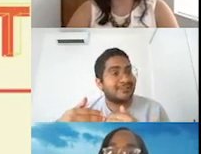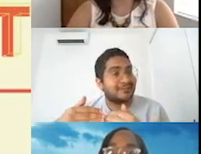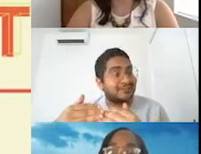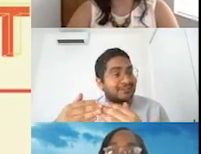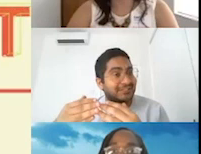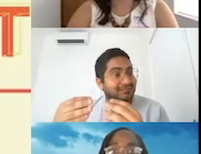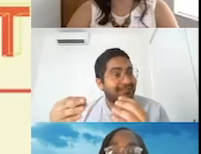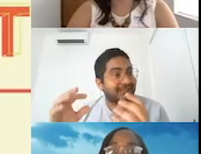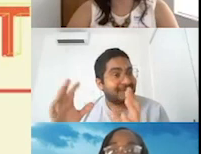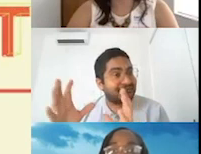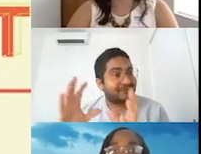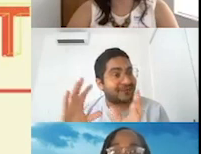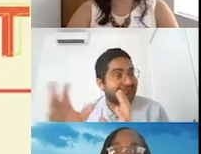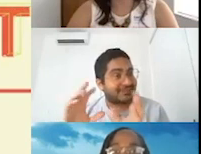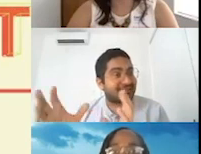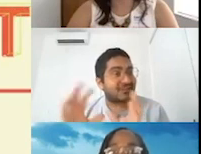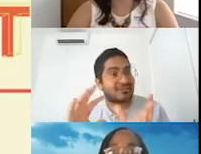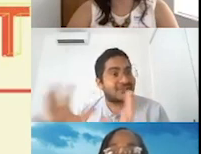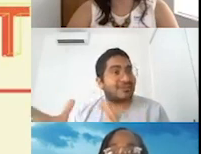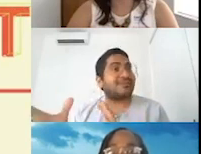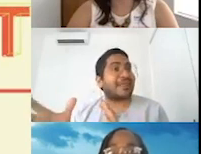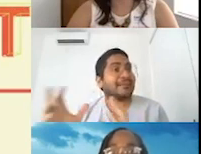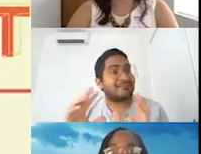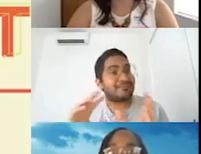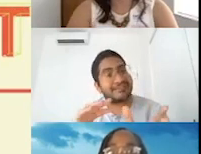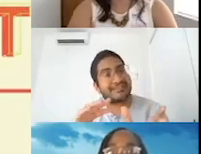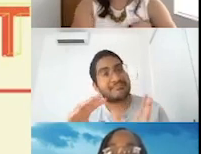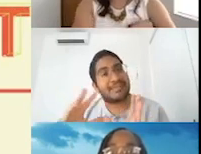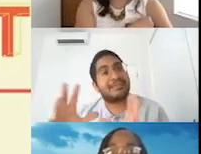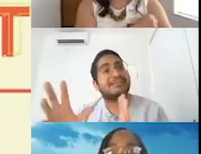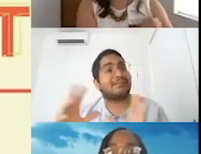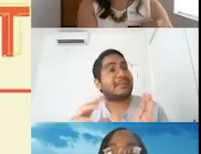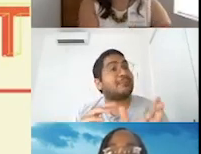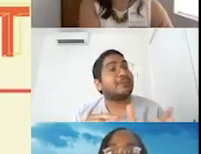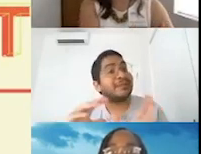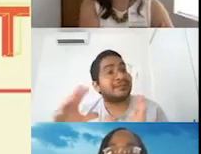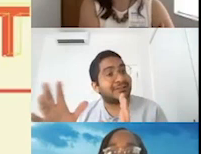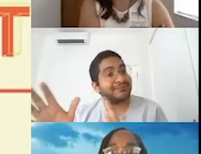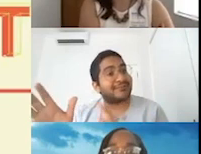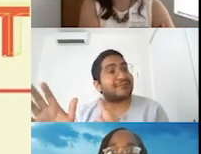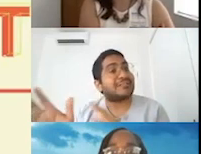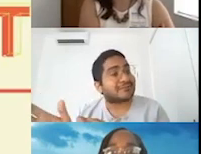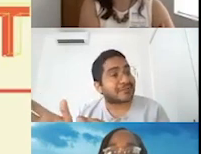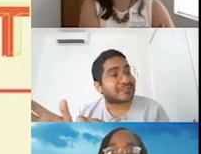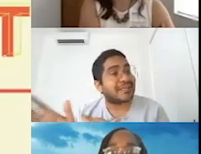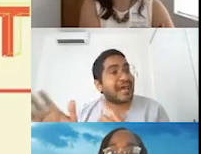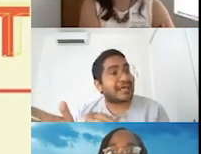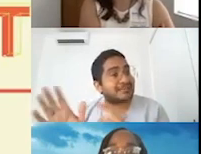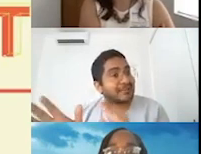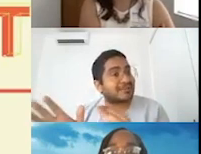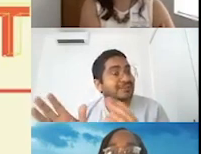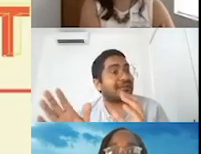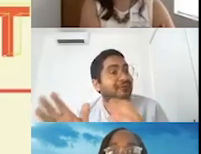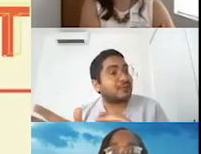know, decolonization means the valences shift and it begins to mean something politically very different,